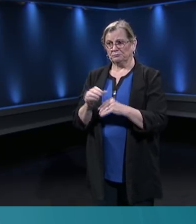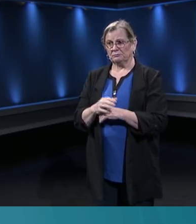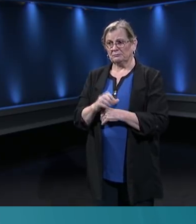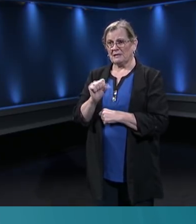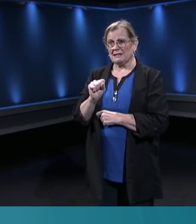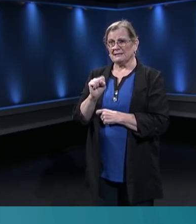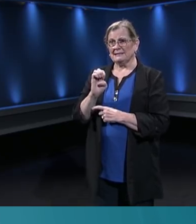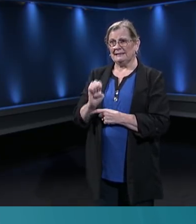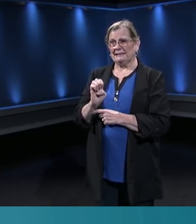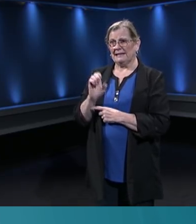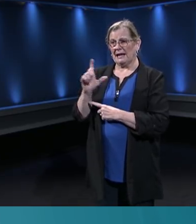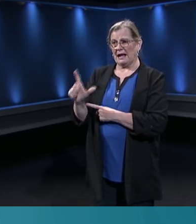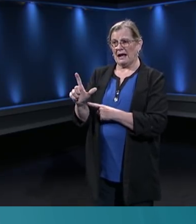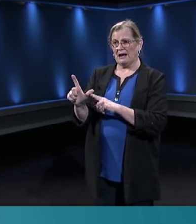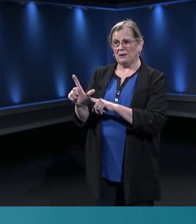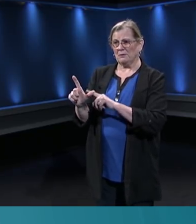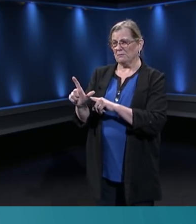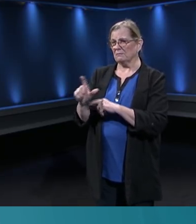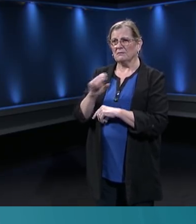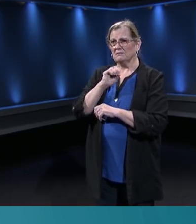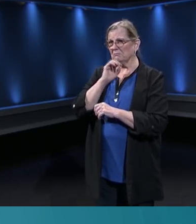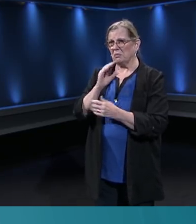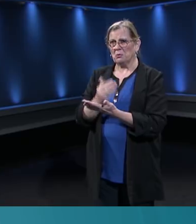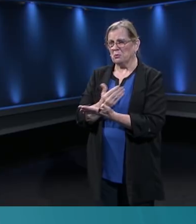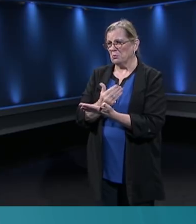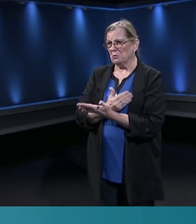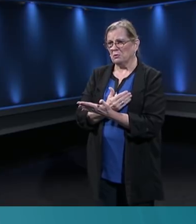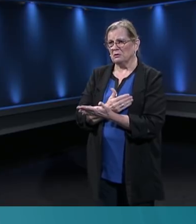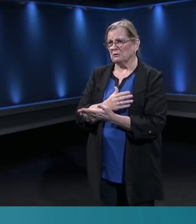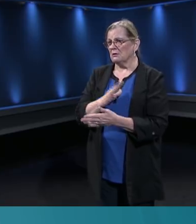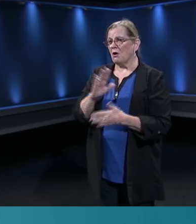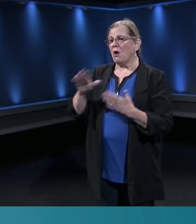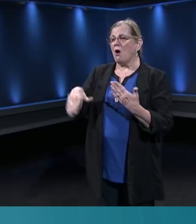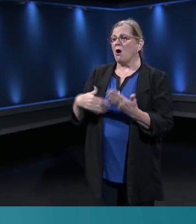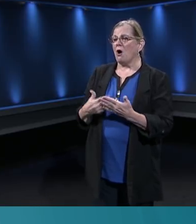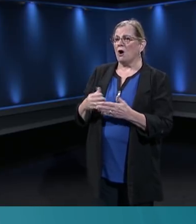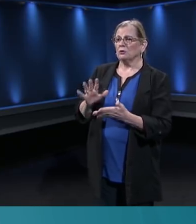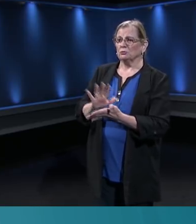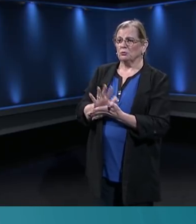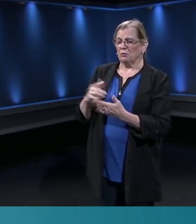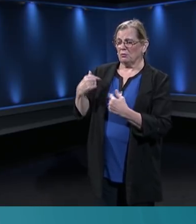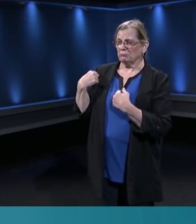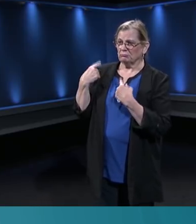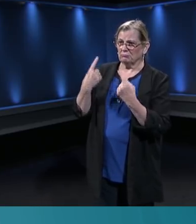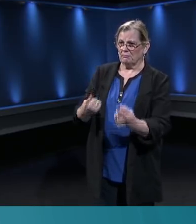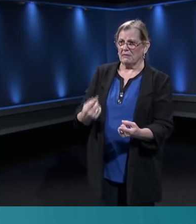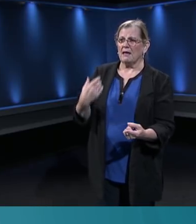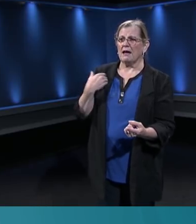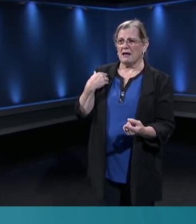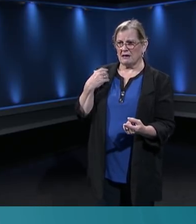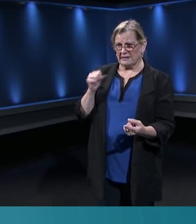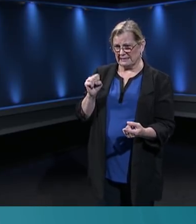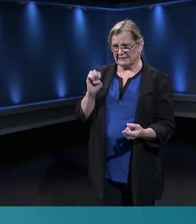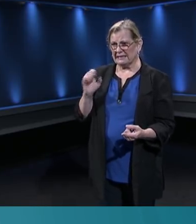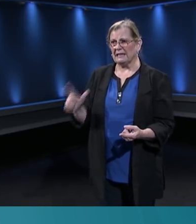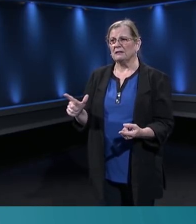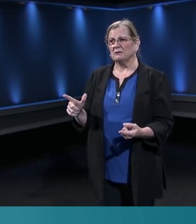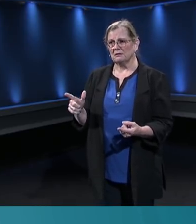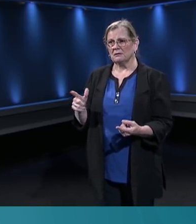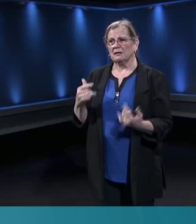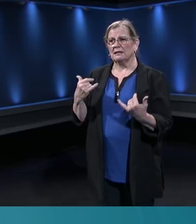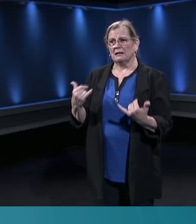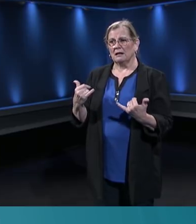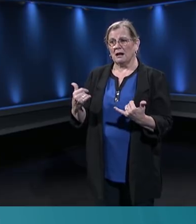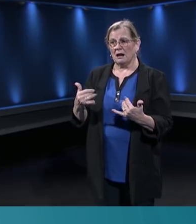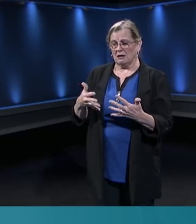to schools, and all of our school environments have had SEL programs either embedded in the curriculum or separate